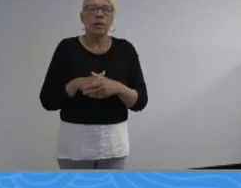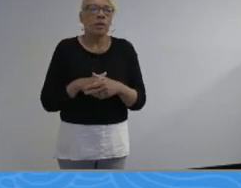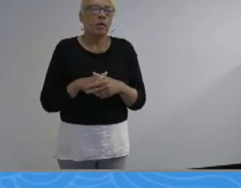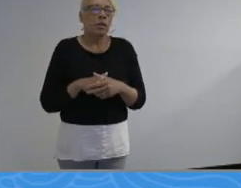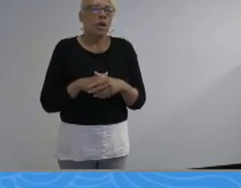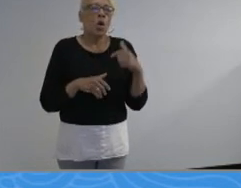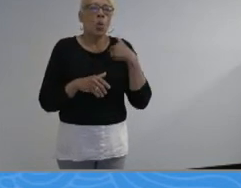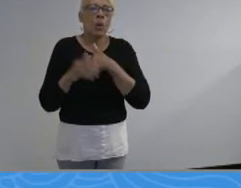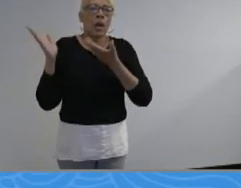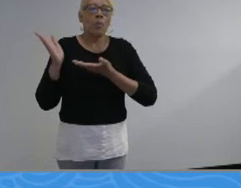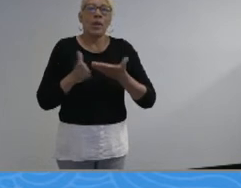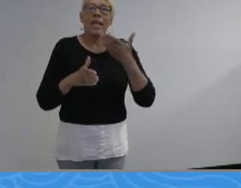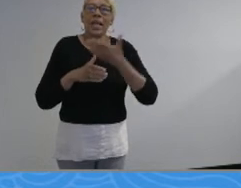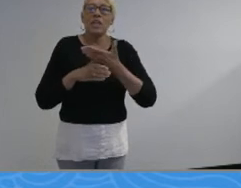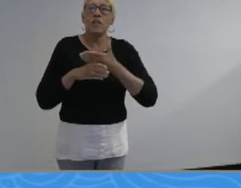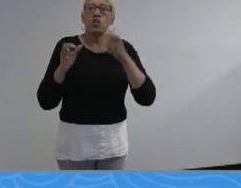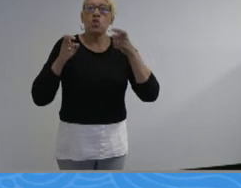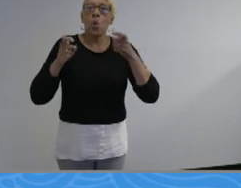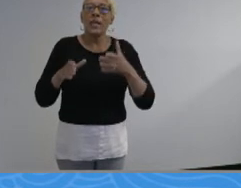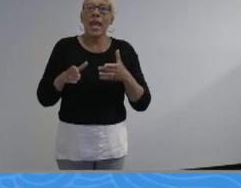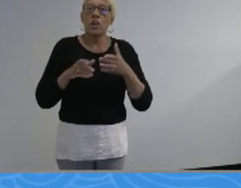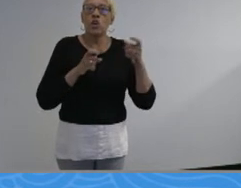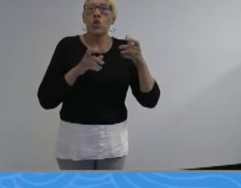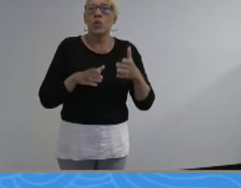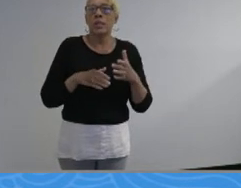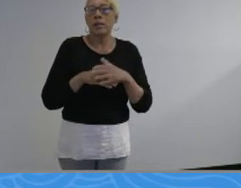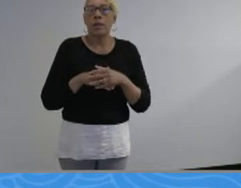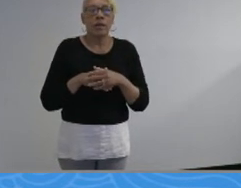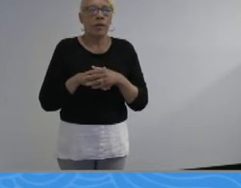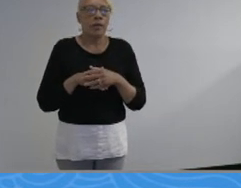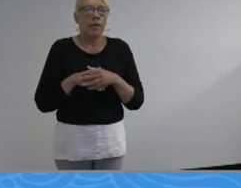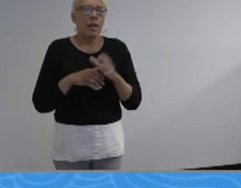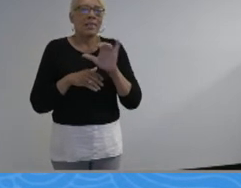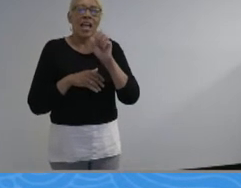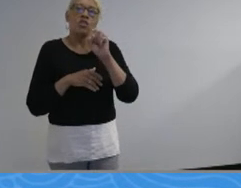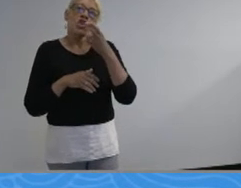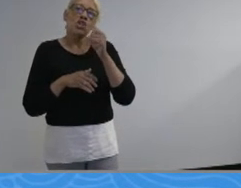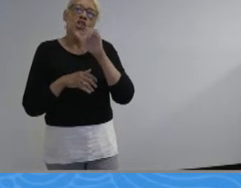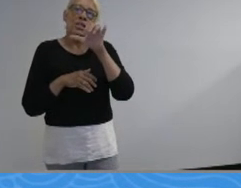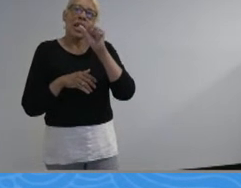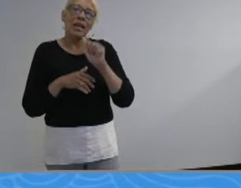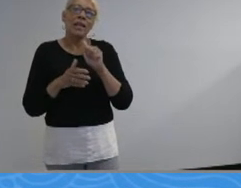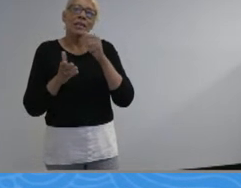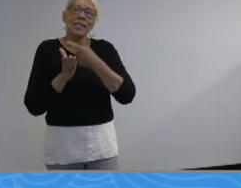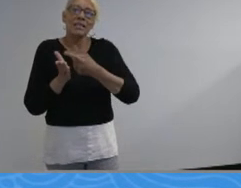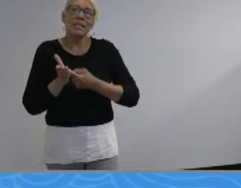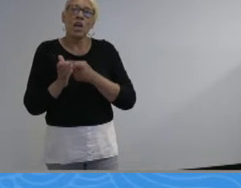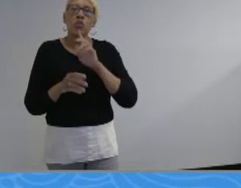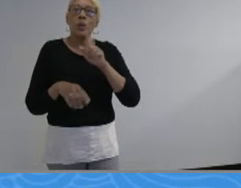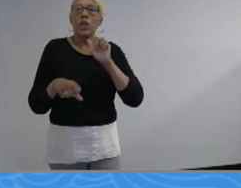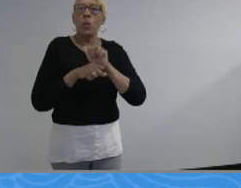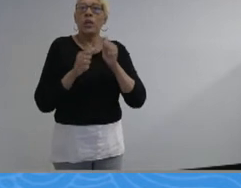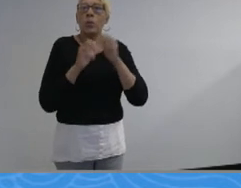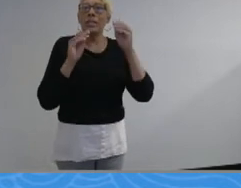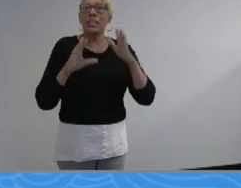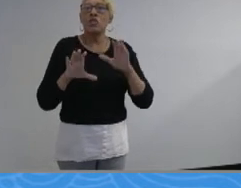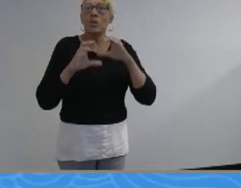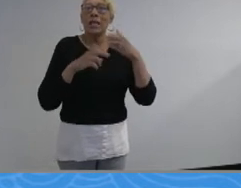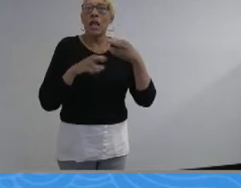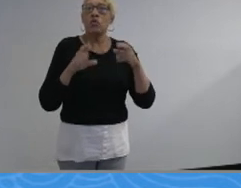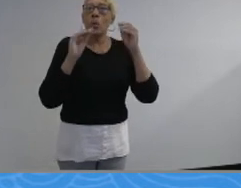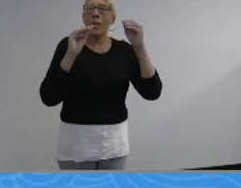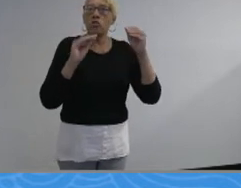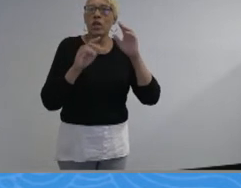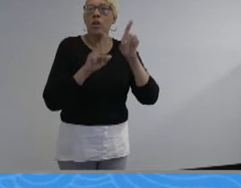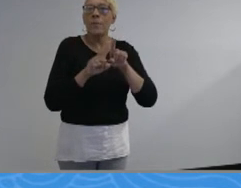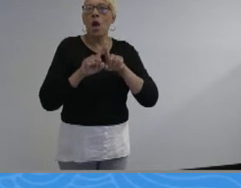are bringing in intervention coordinators. So similar to what Shayla talked about in terms of really working with teachers on classroom instruction,